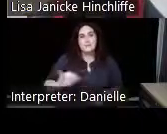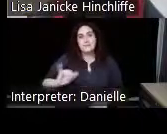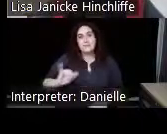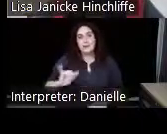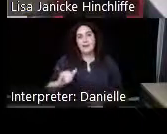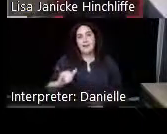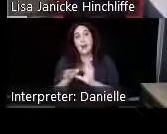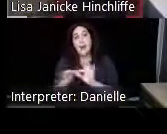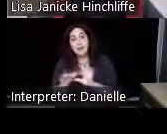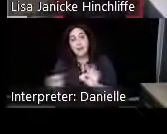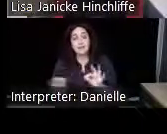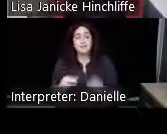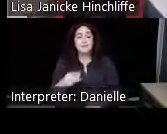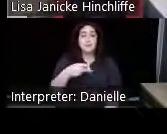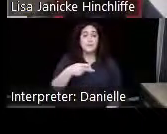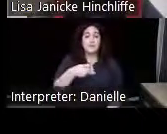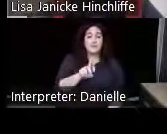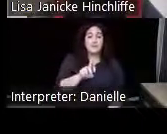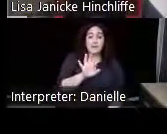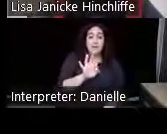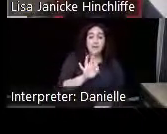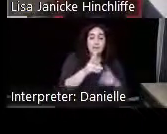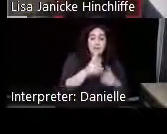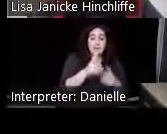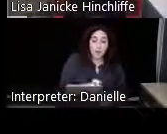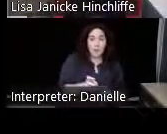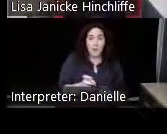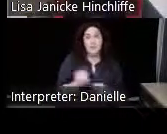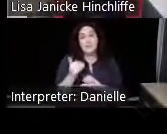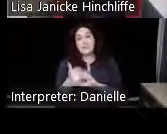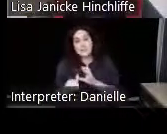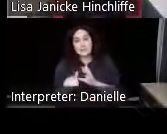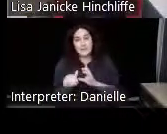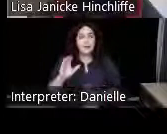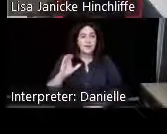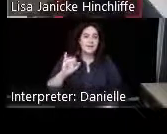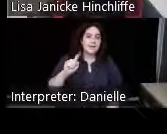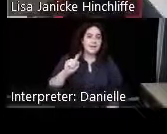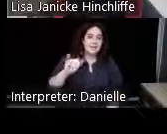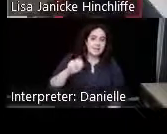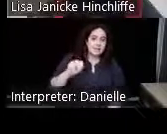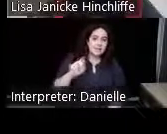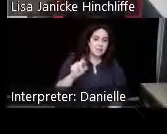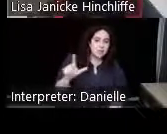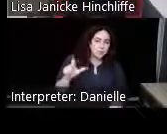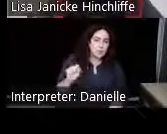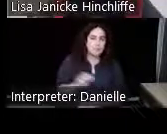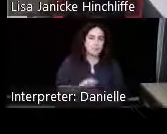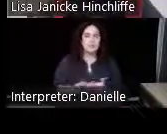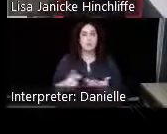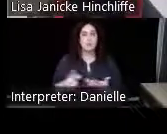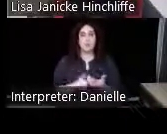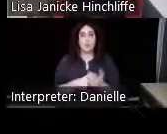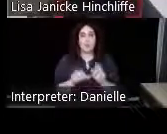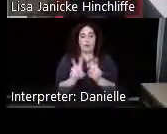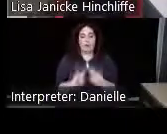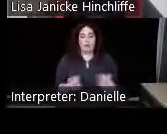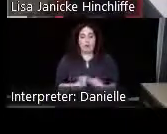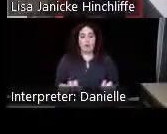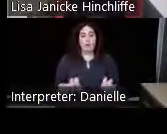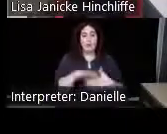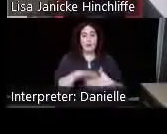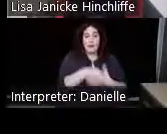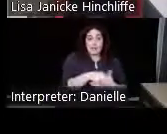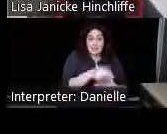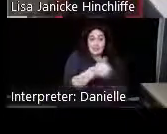here we are looking at not just the works themselves, but also the platforms hosting the works. So the content we